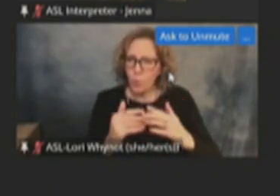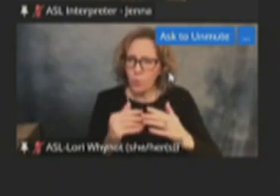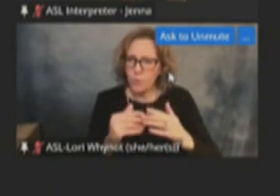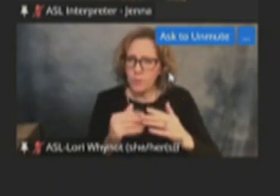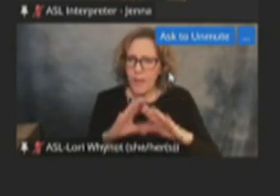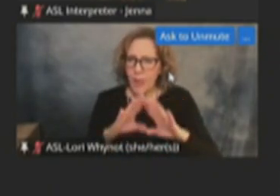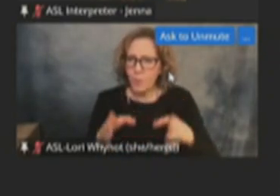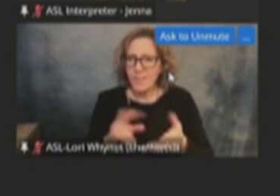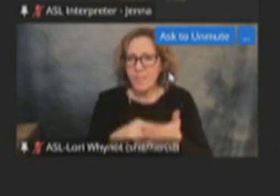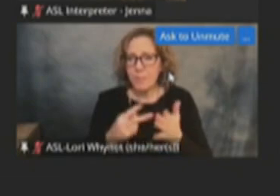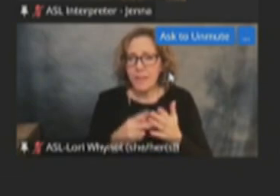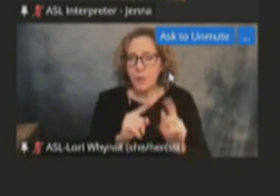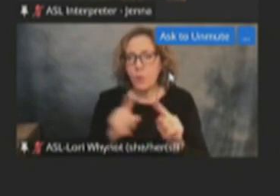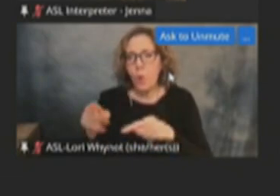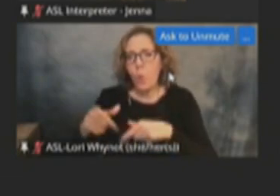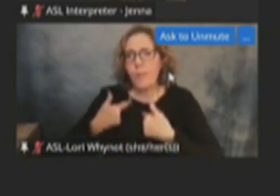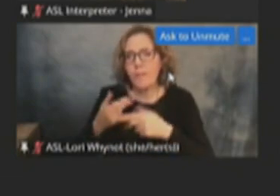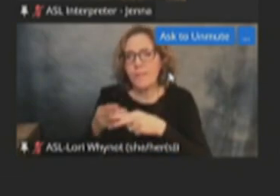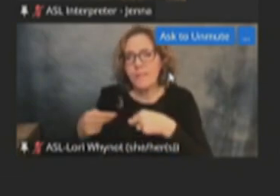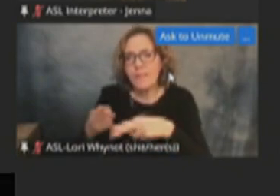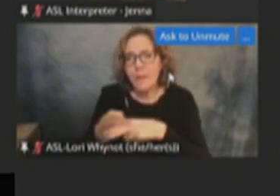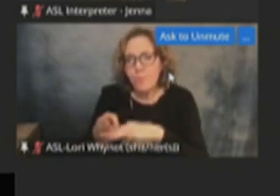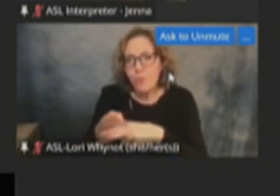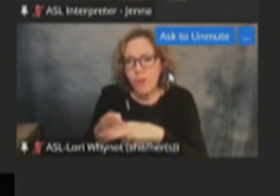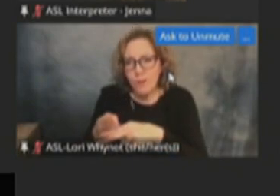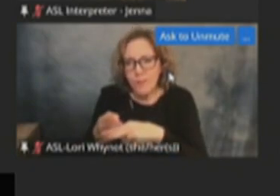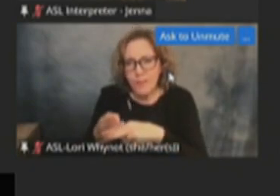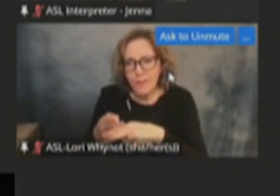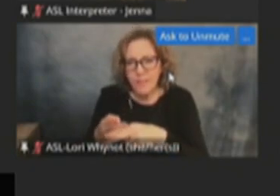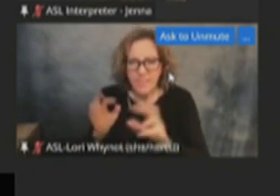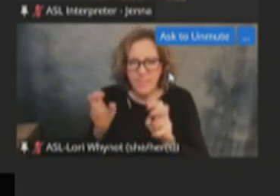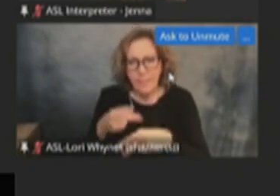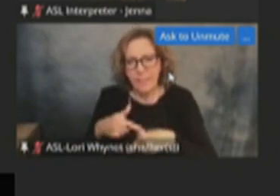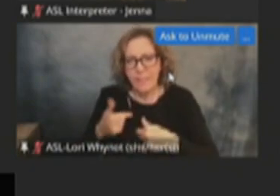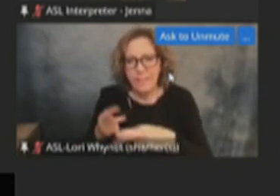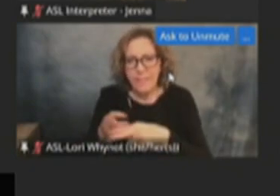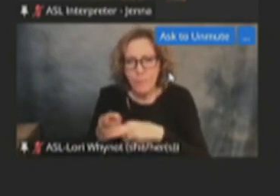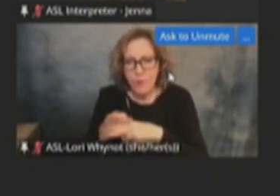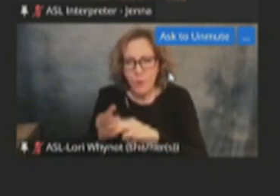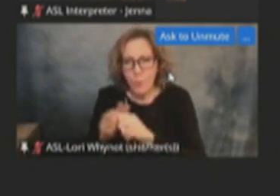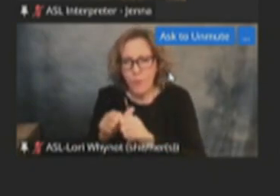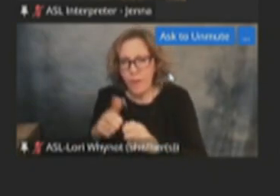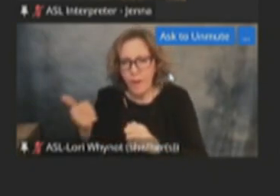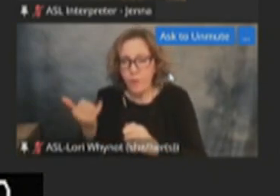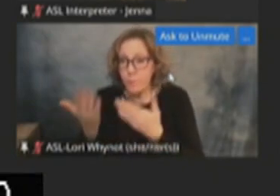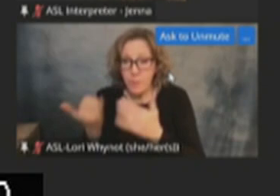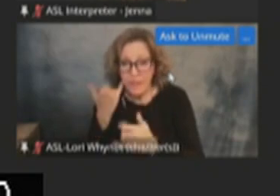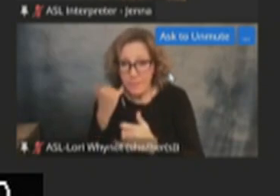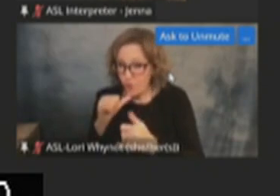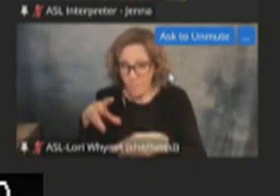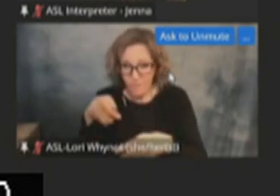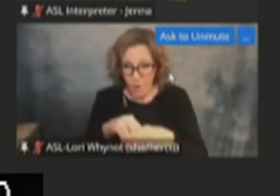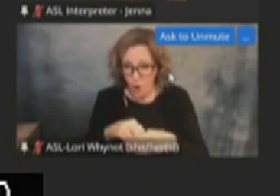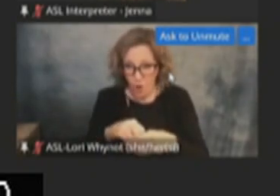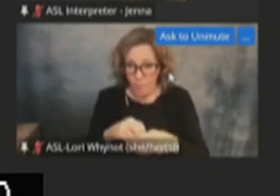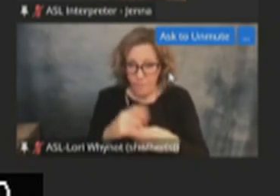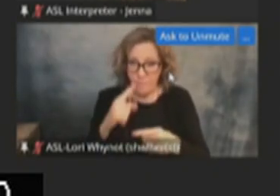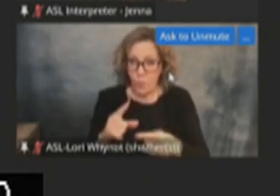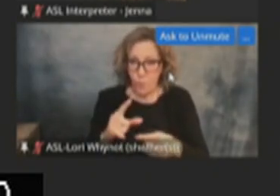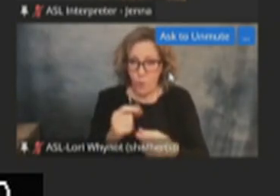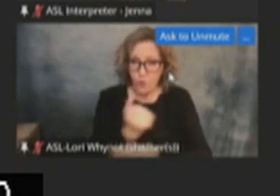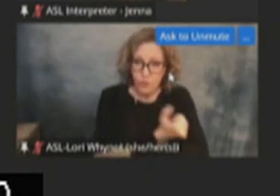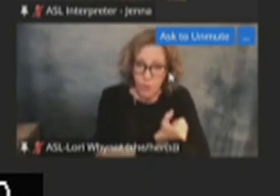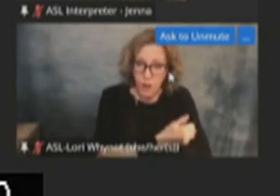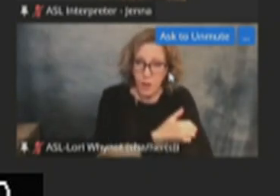people to be housed if they're not fully involved in a treatment program. So it really gets people into a